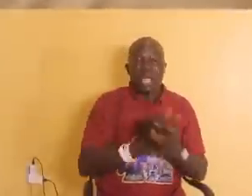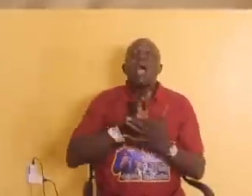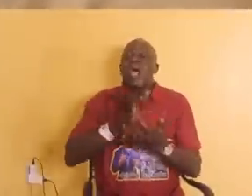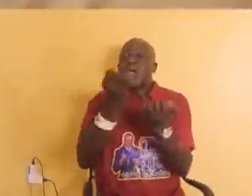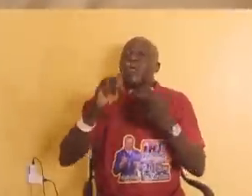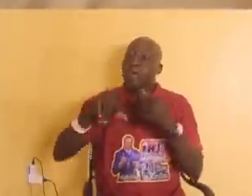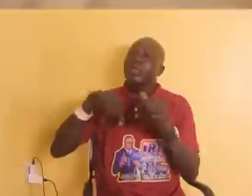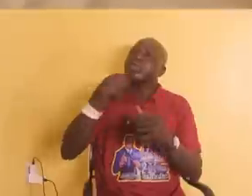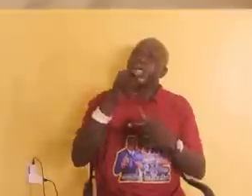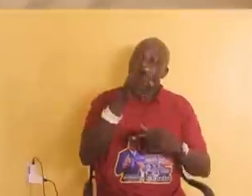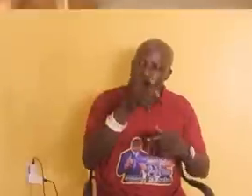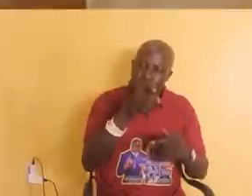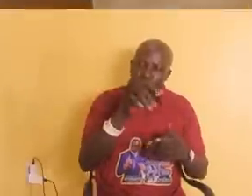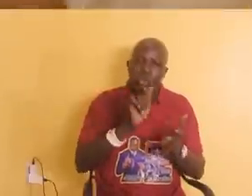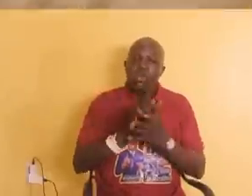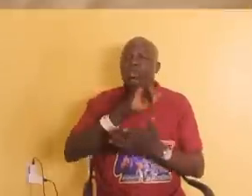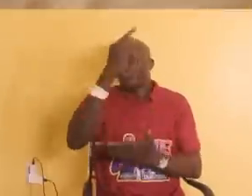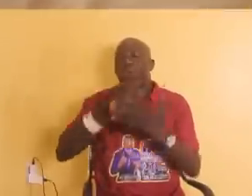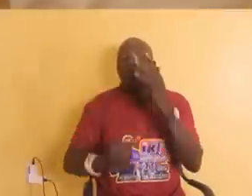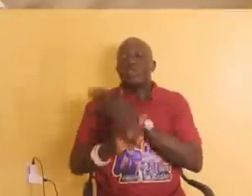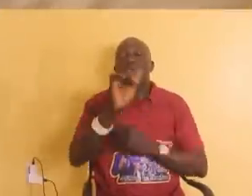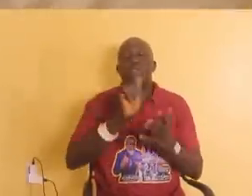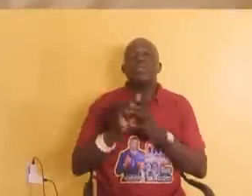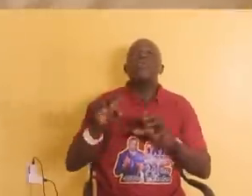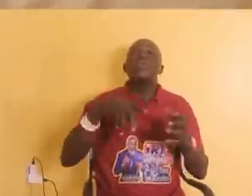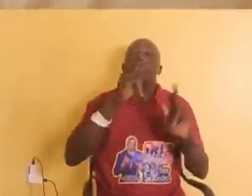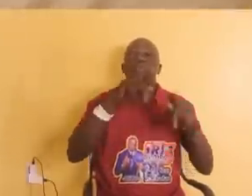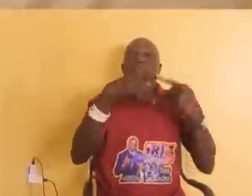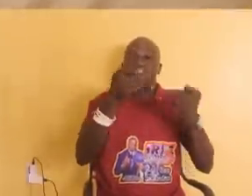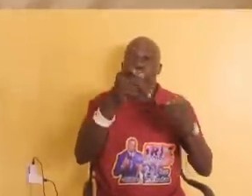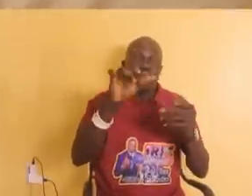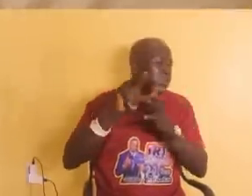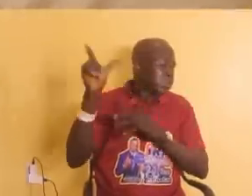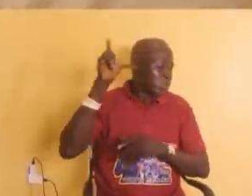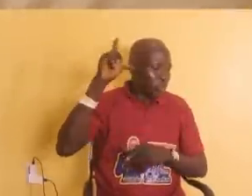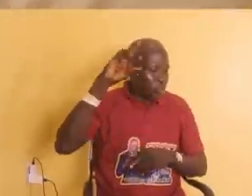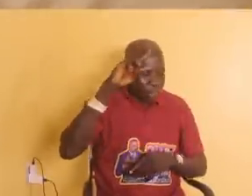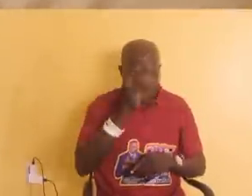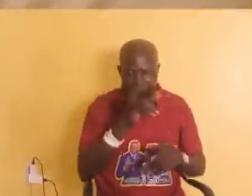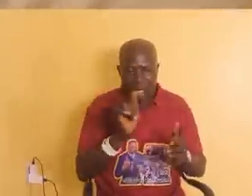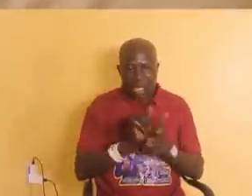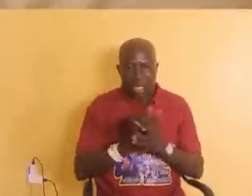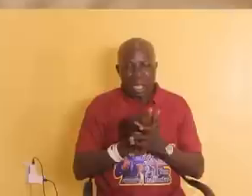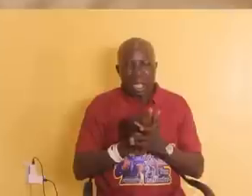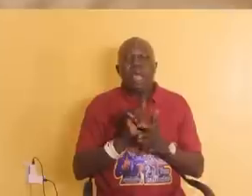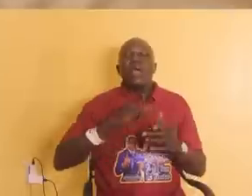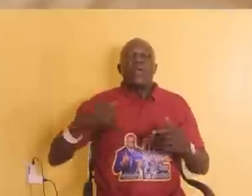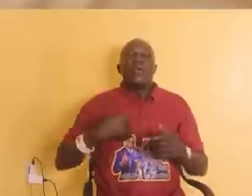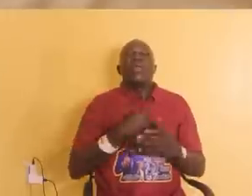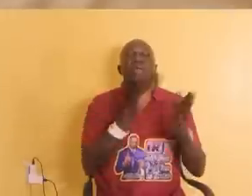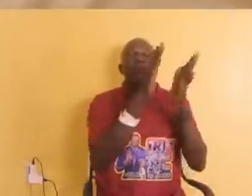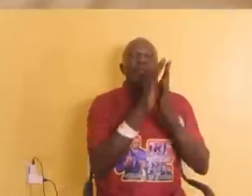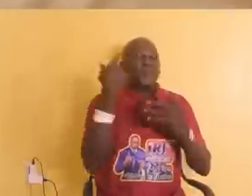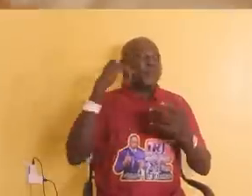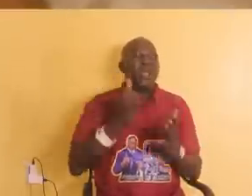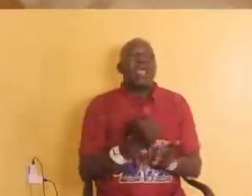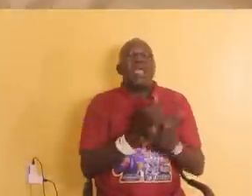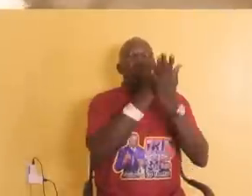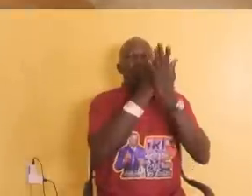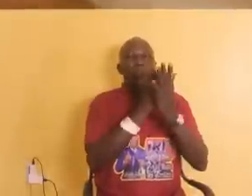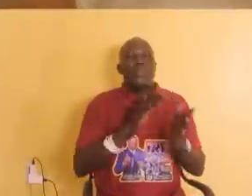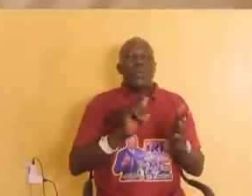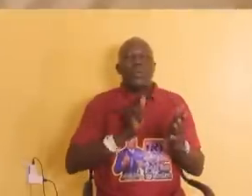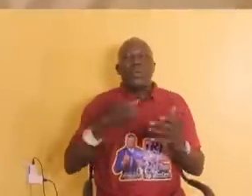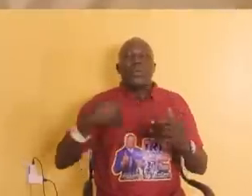ni ma so fun o. I'm the one that. Tell you what the Lord pronounced on me. Listen to me, sir. Oh, I'm bad. We are asking for help.